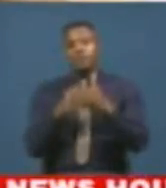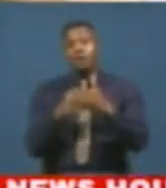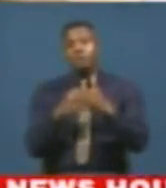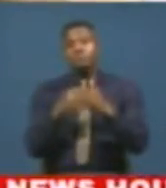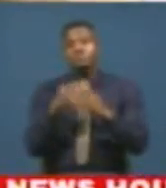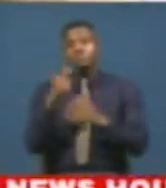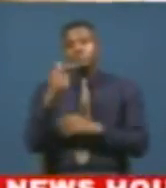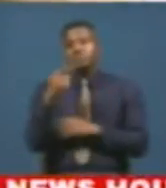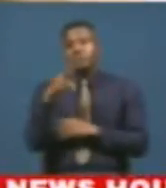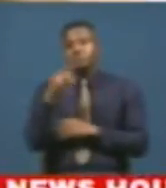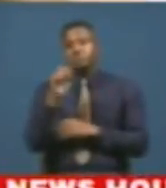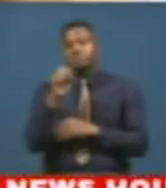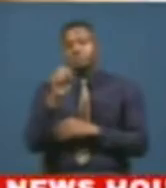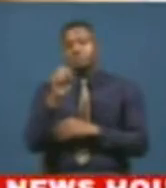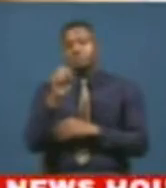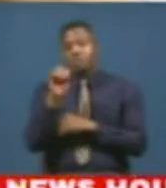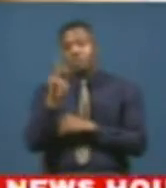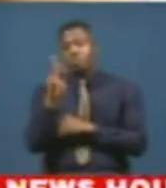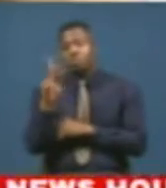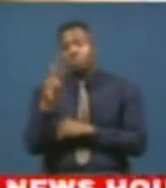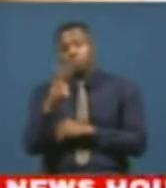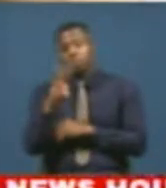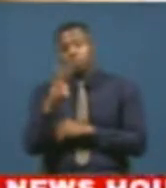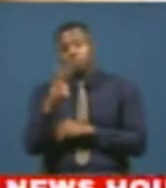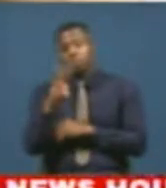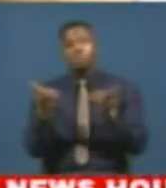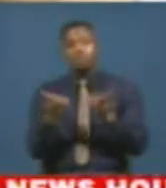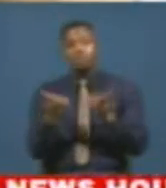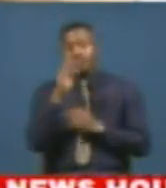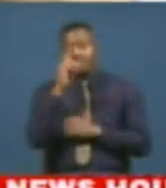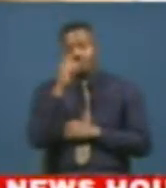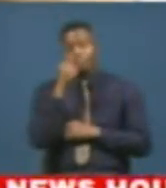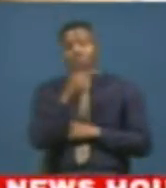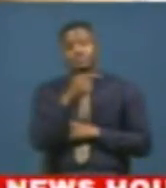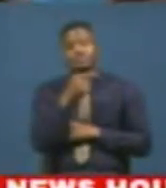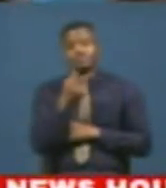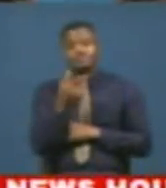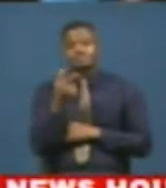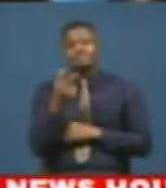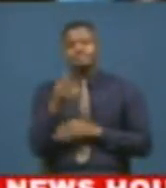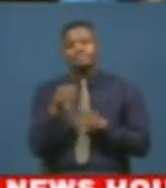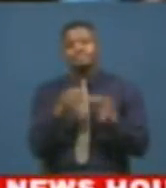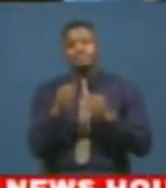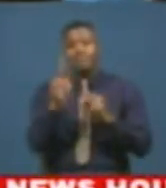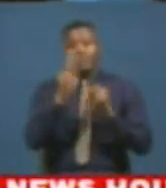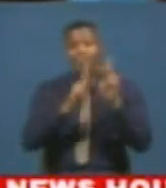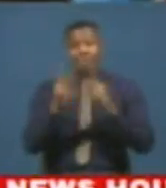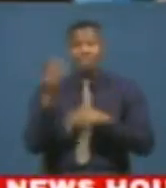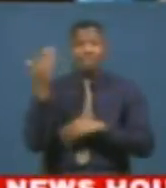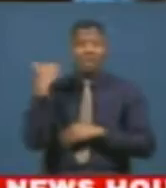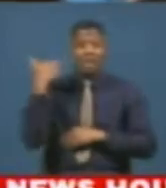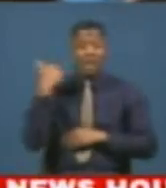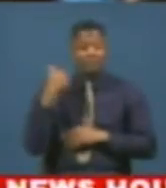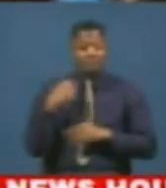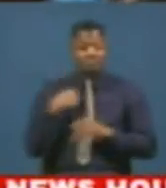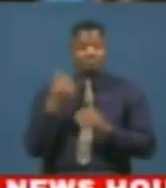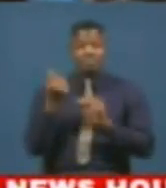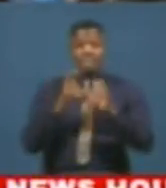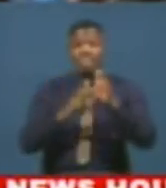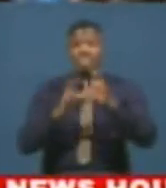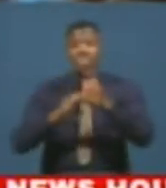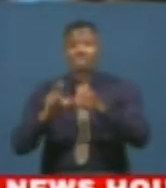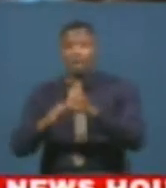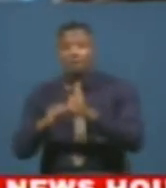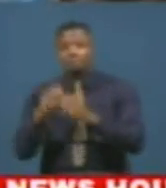GPRTU branch in the Boku West District is Mr. Masawudu Mba. First no you